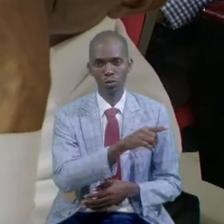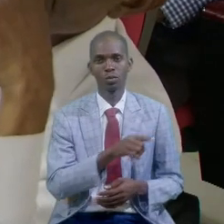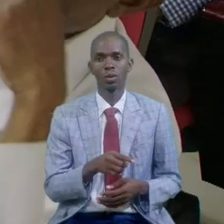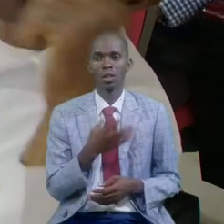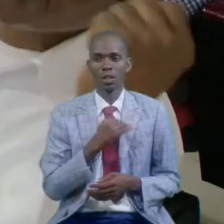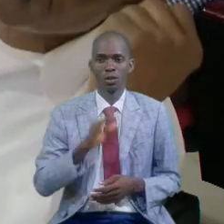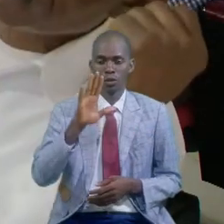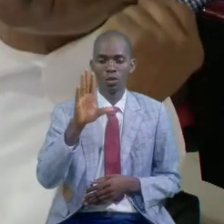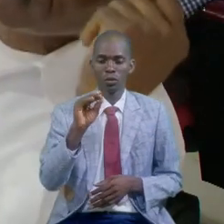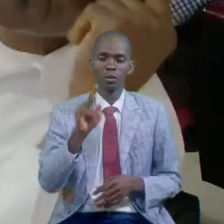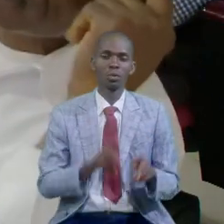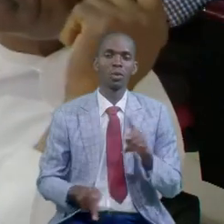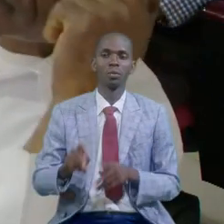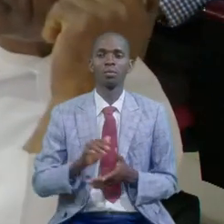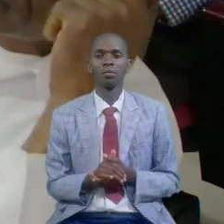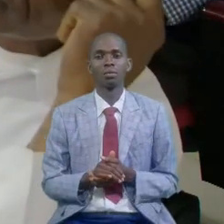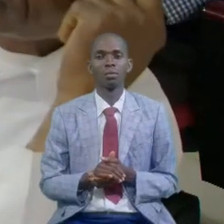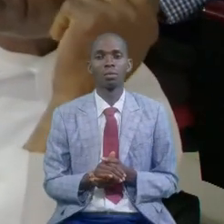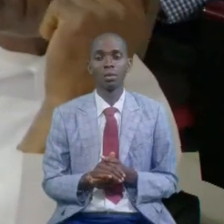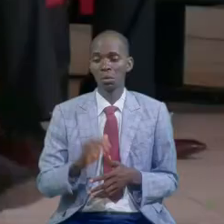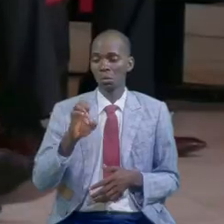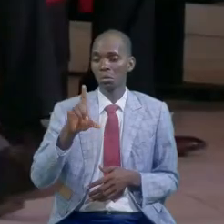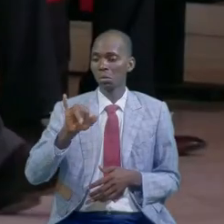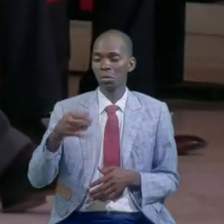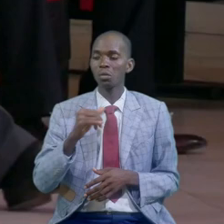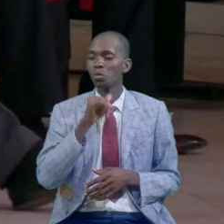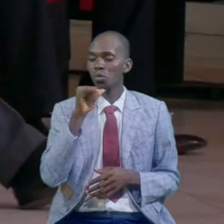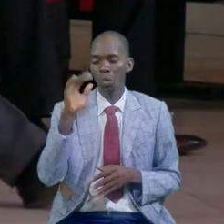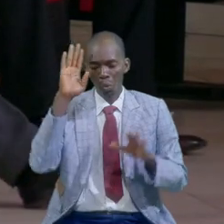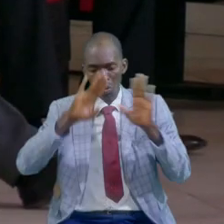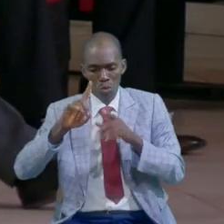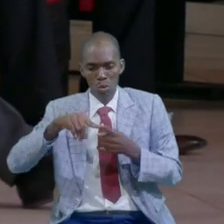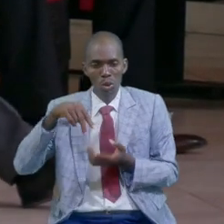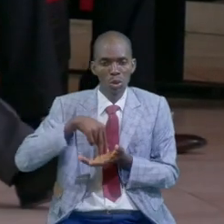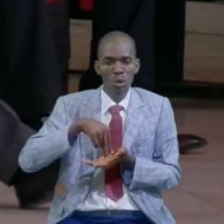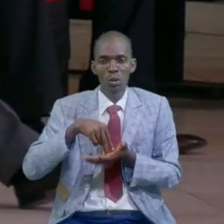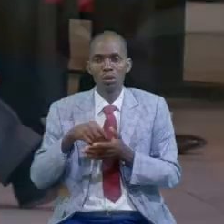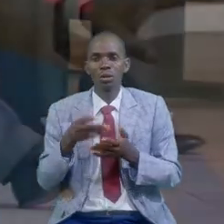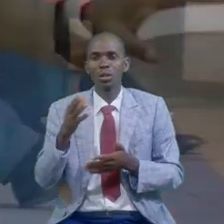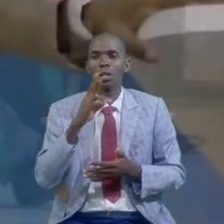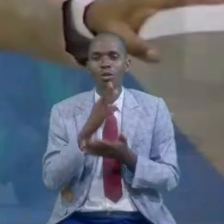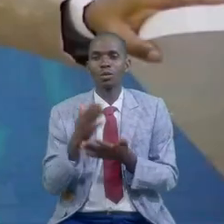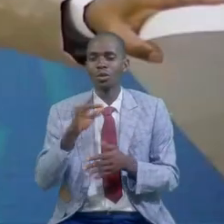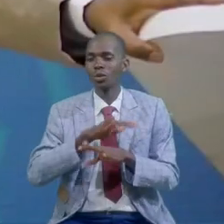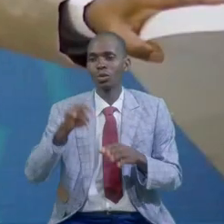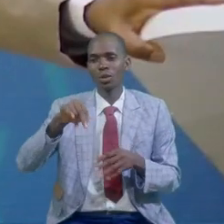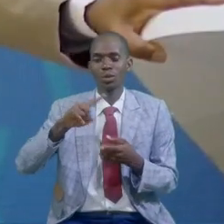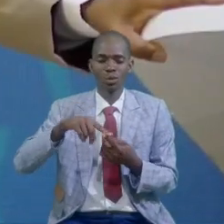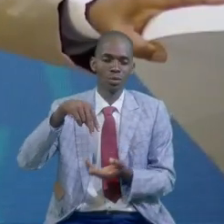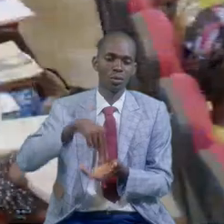50. You didn't even have to stand up. There are things you deal with, you don't have to stand up.